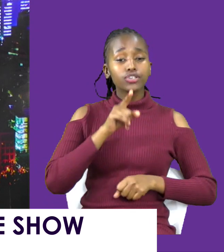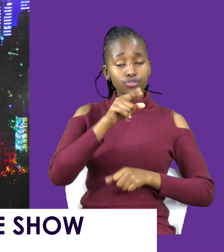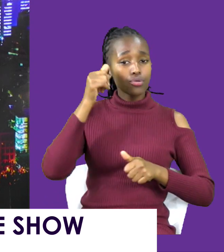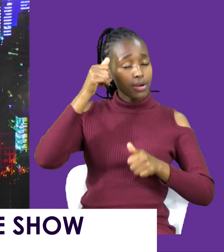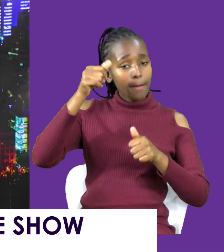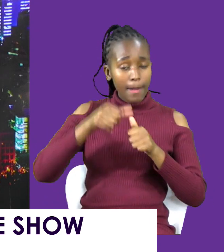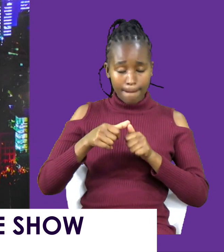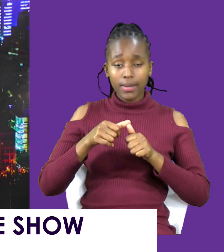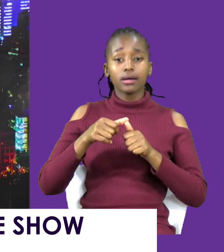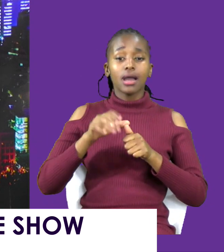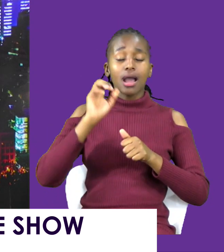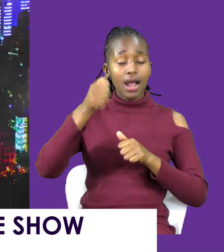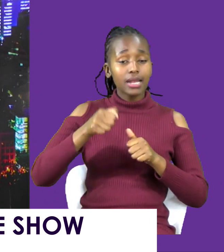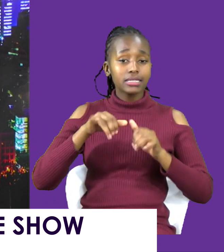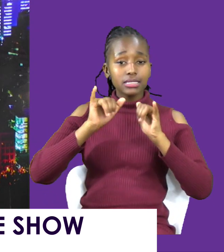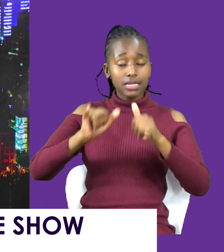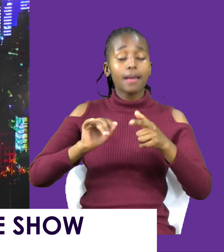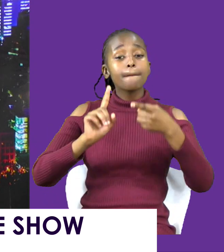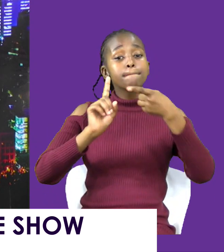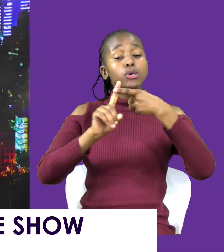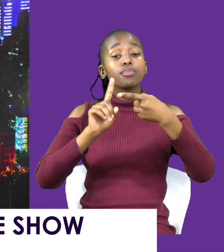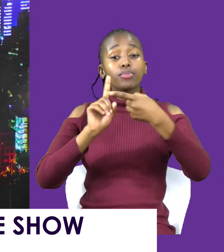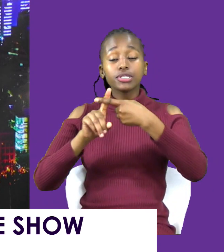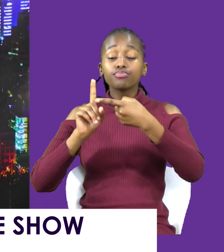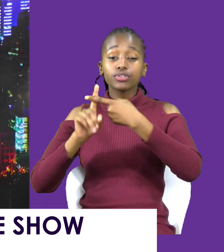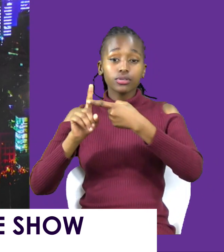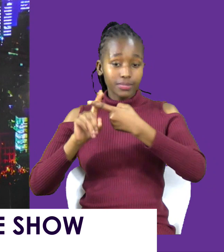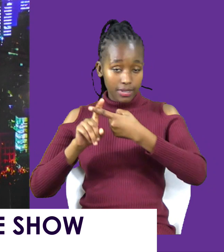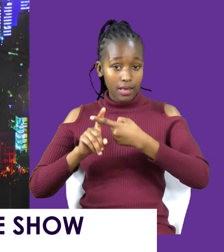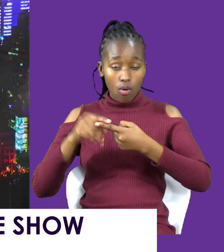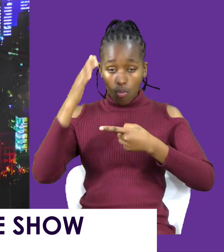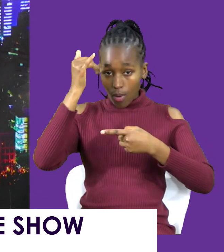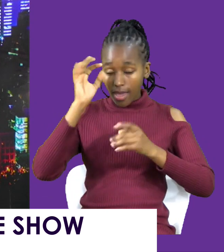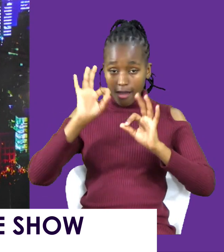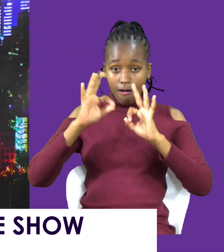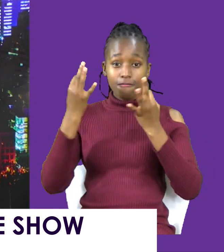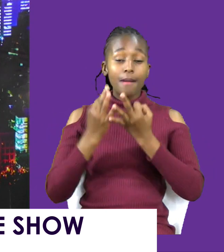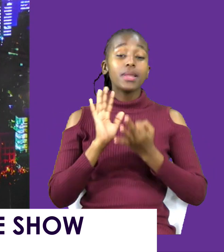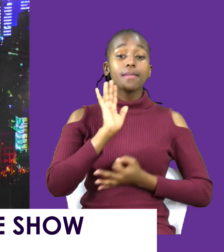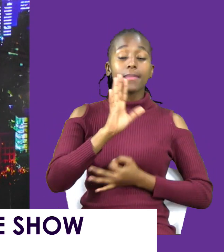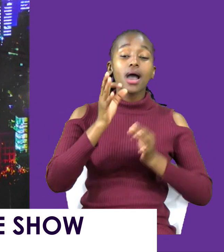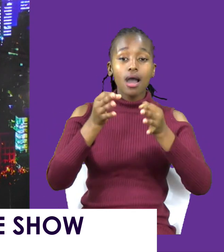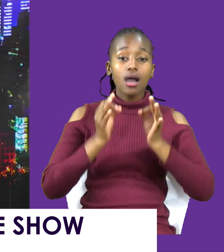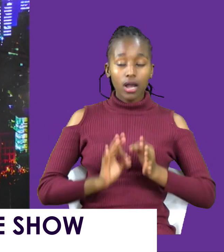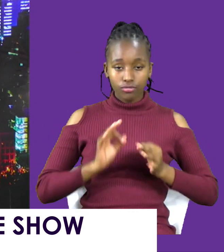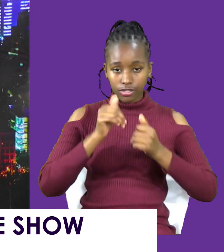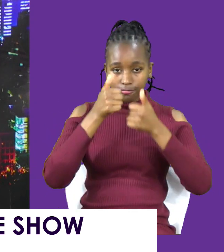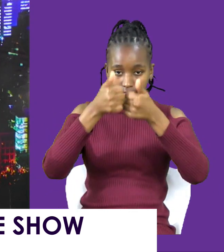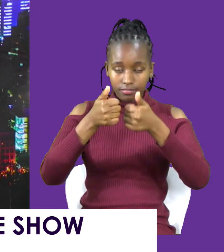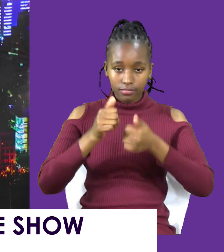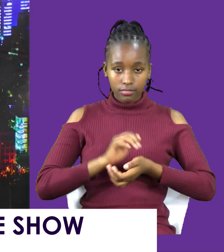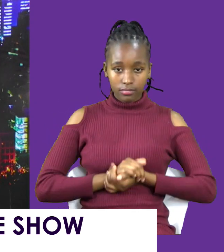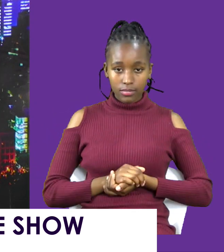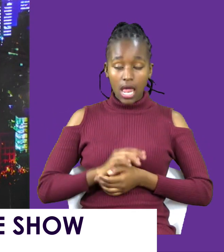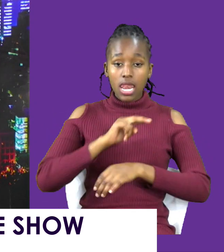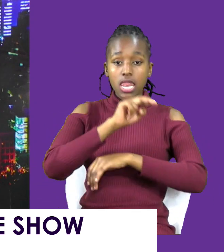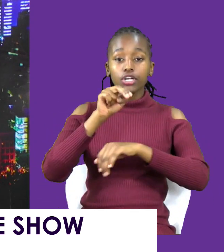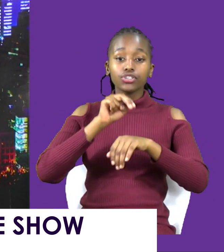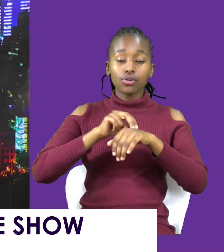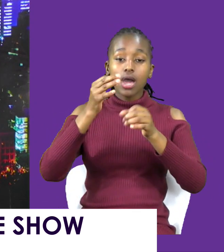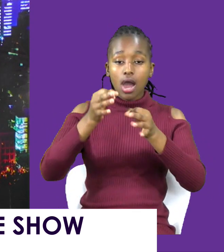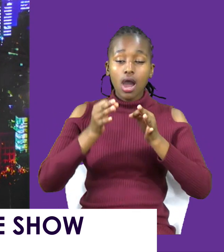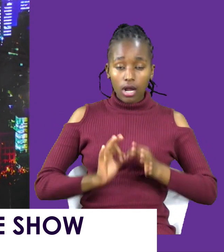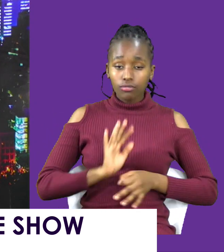keep depositing in that account. Your family is your account. Your nation is your account. You are